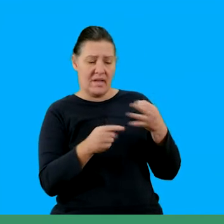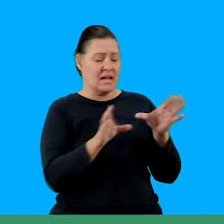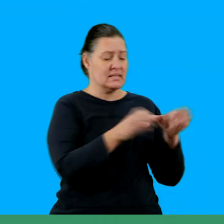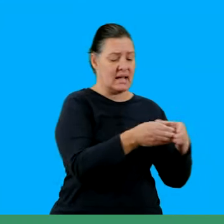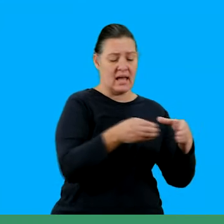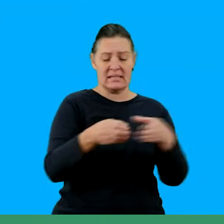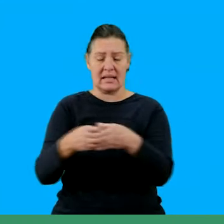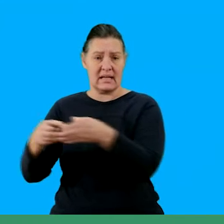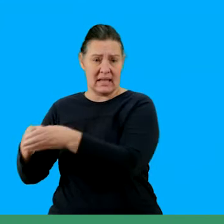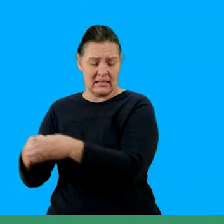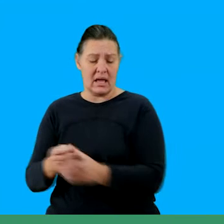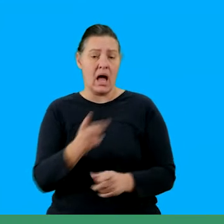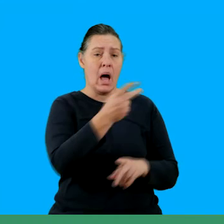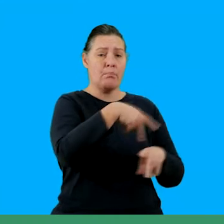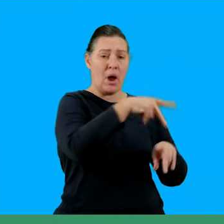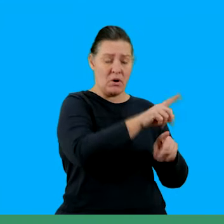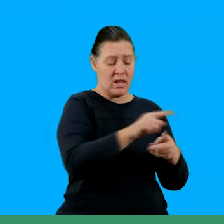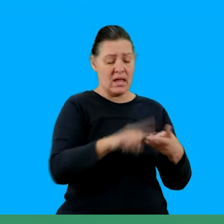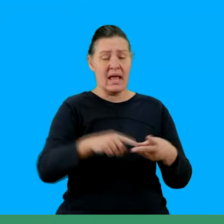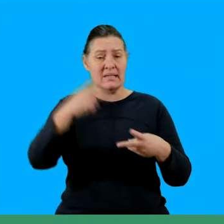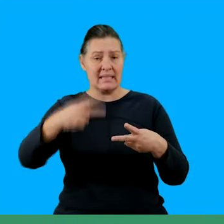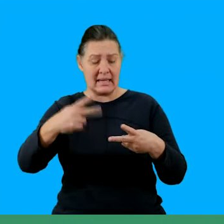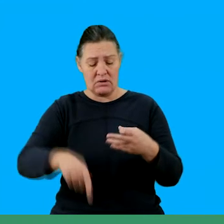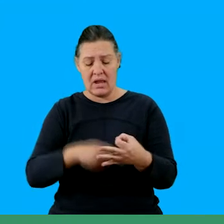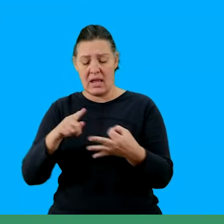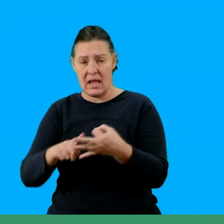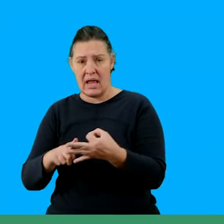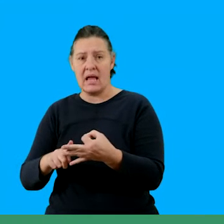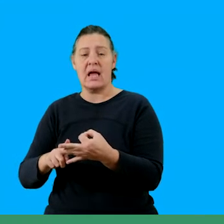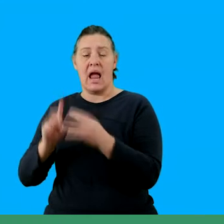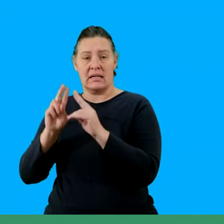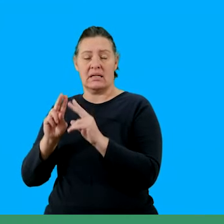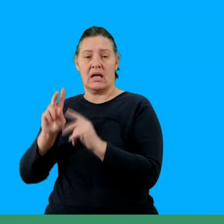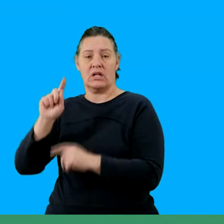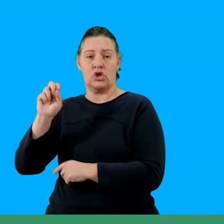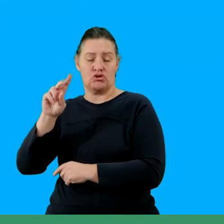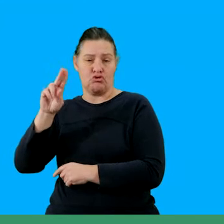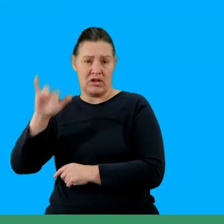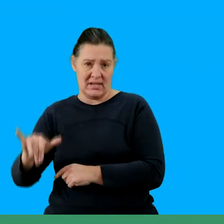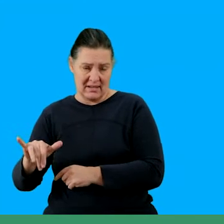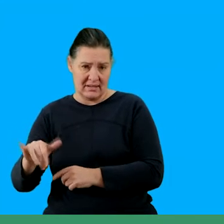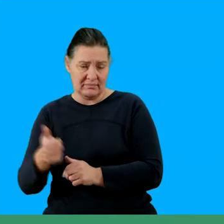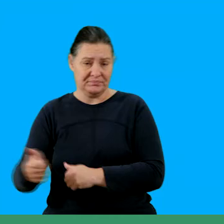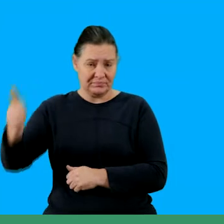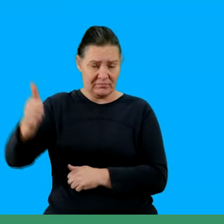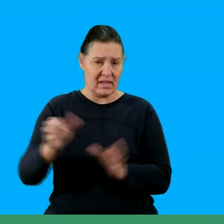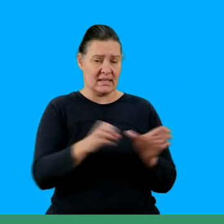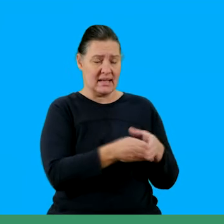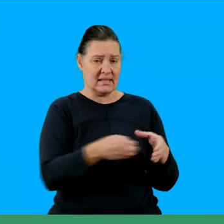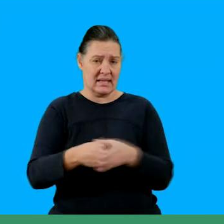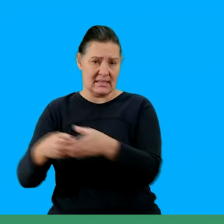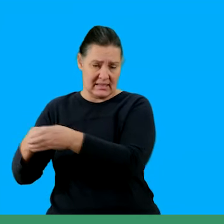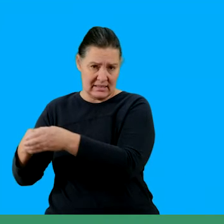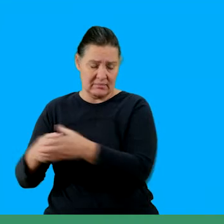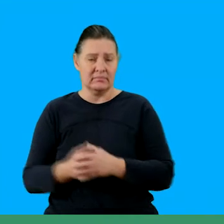of sectors, which is your primary, secondary, and tertiary sector. We will also look